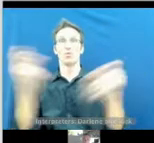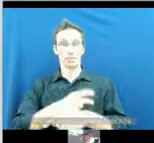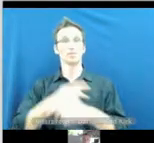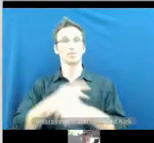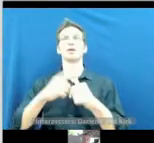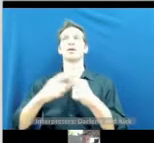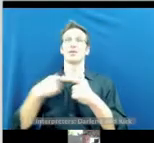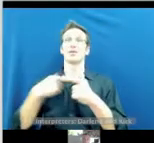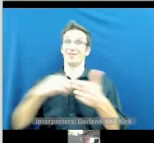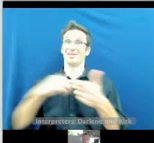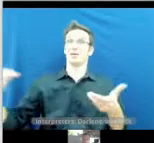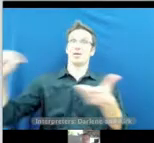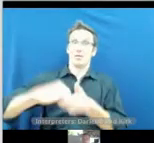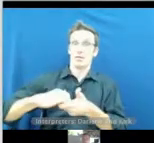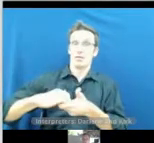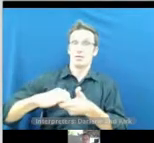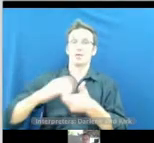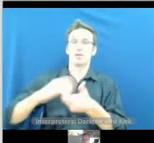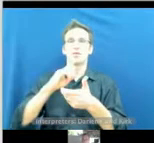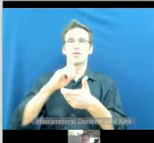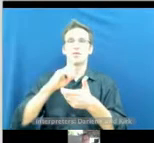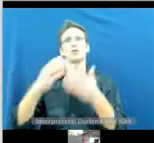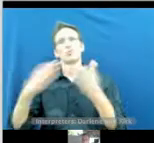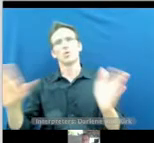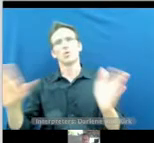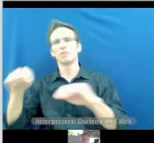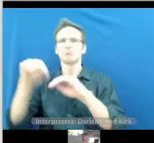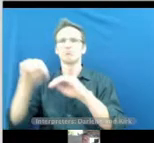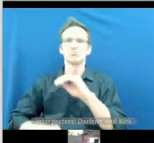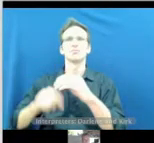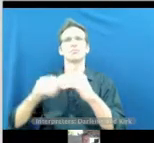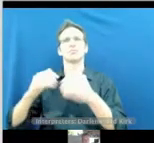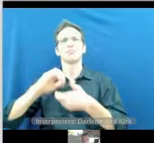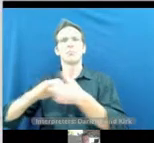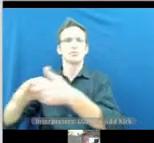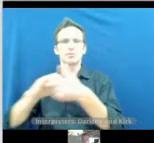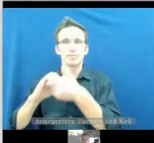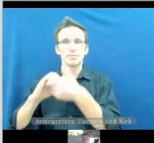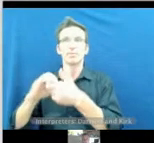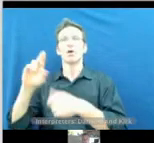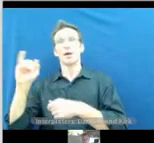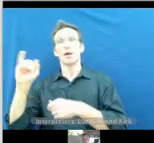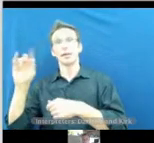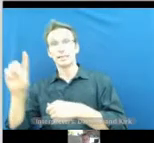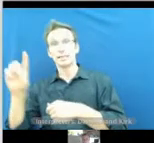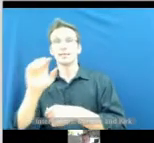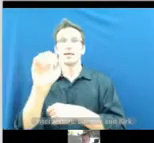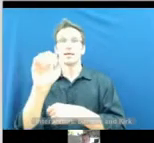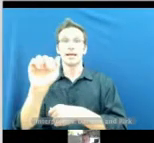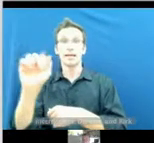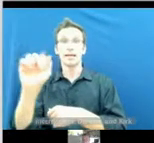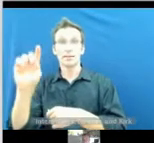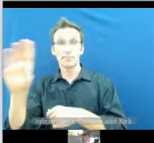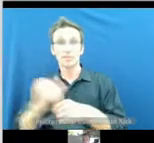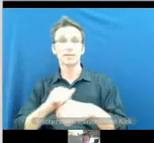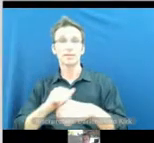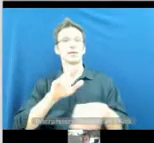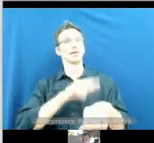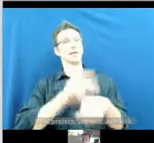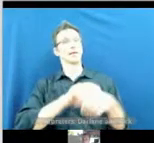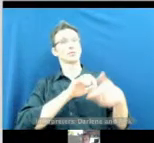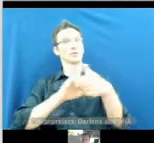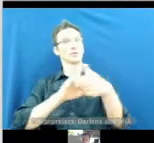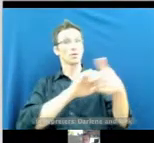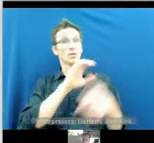extensive partnership was developed then between RID, AADB, the National Consortium of Interpreter